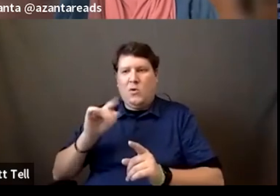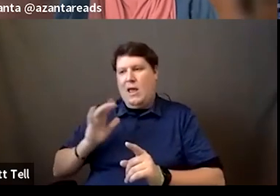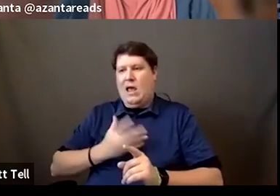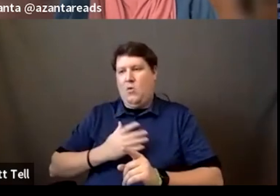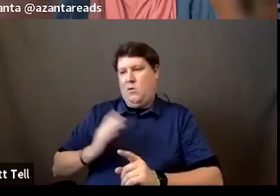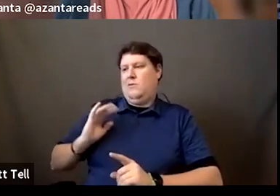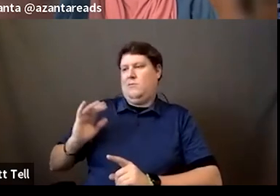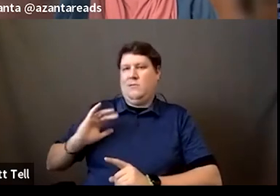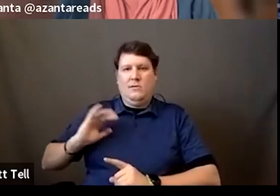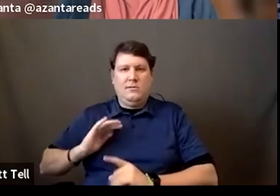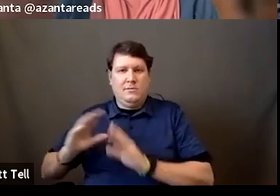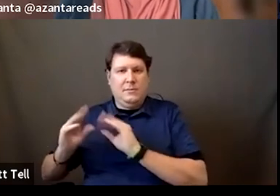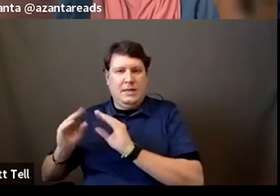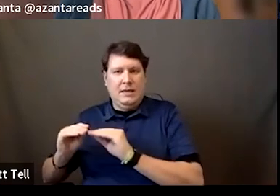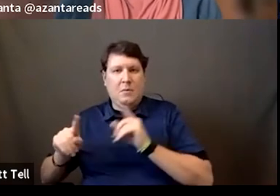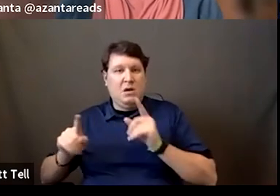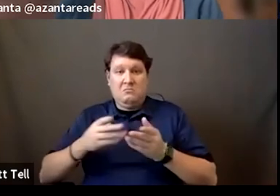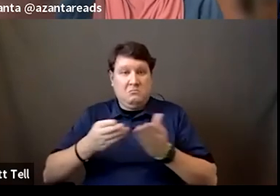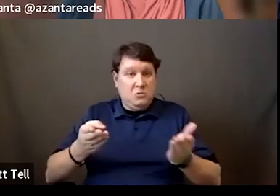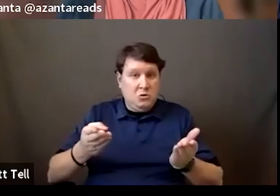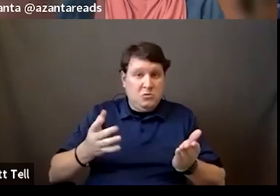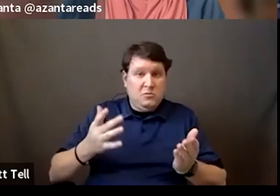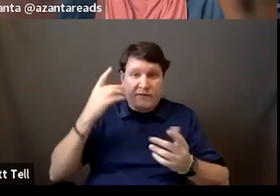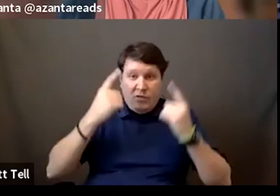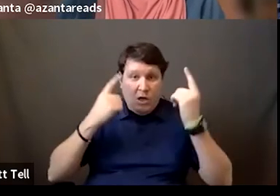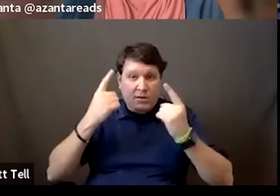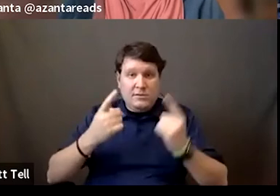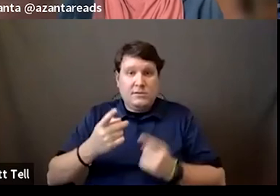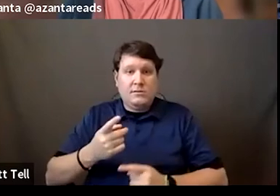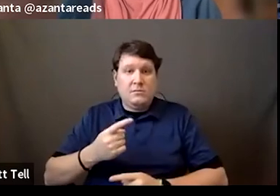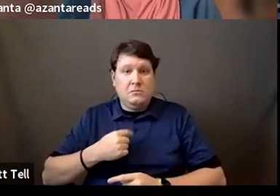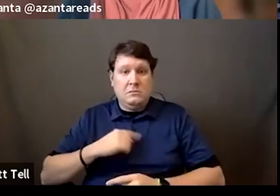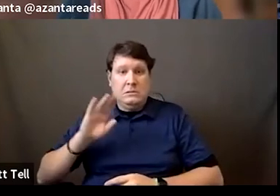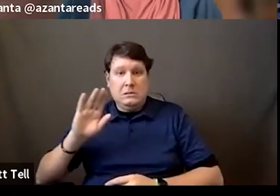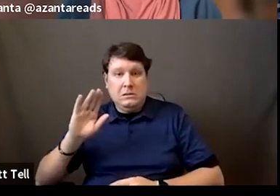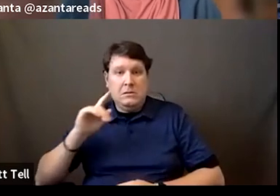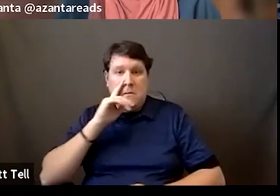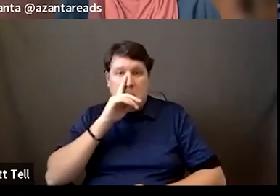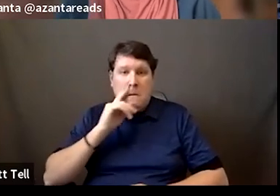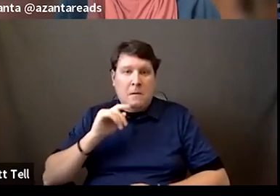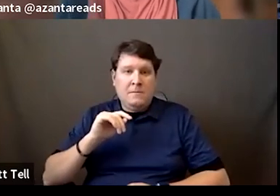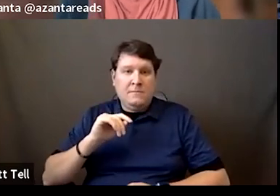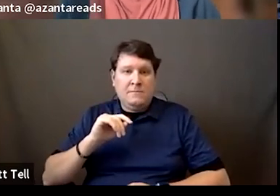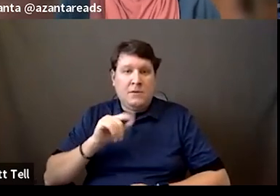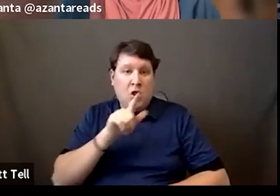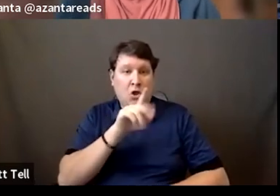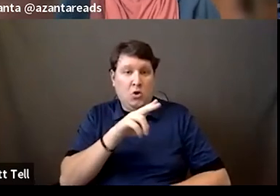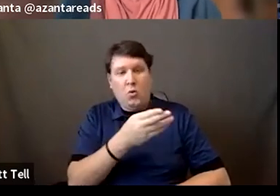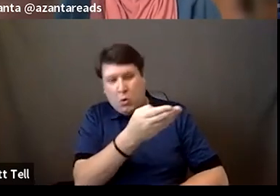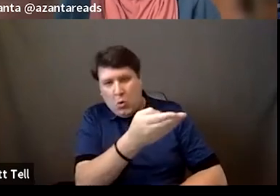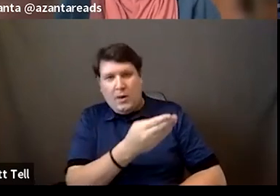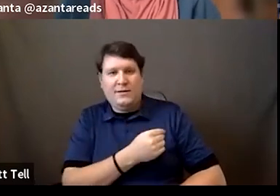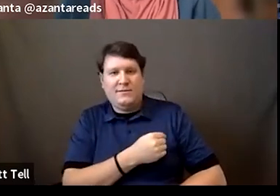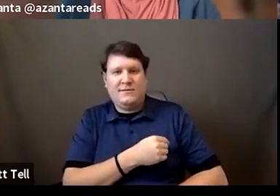speak to that? Sorry, Sandra, go ahead. No, no, you go ahead, Lou. Okay. Lou,